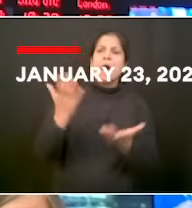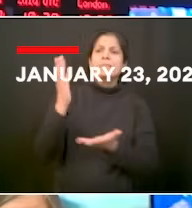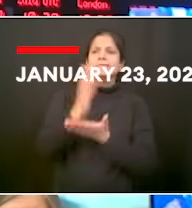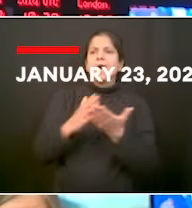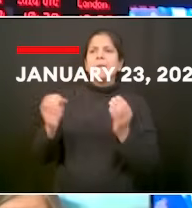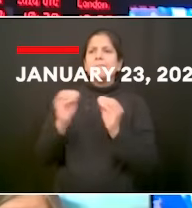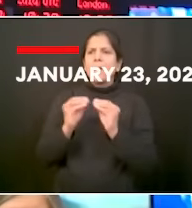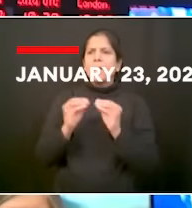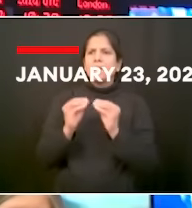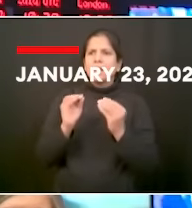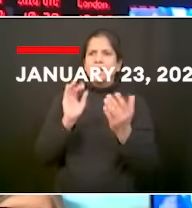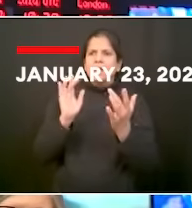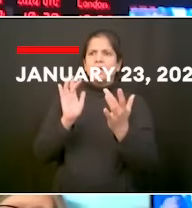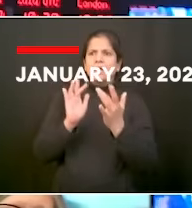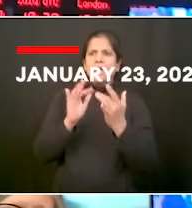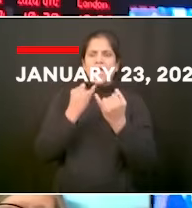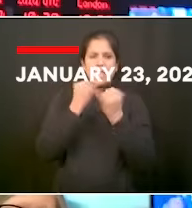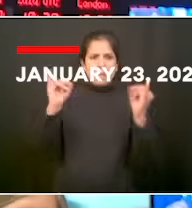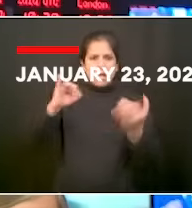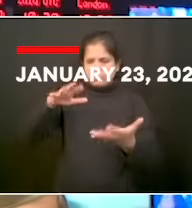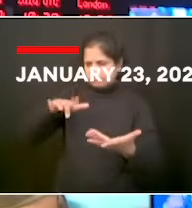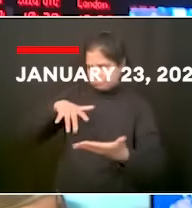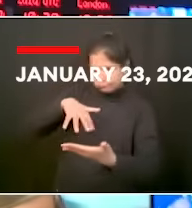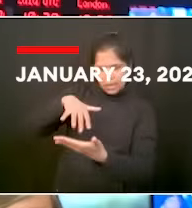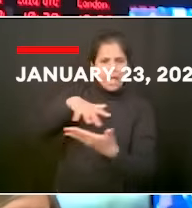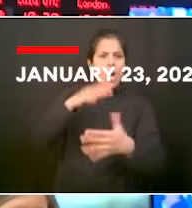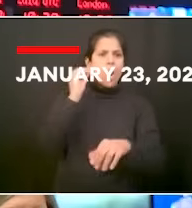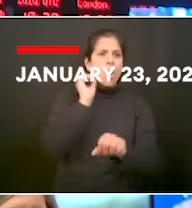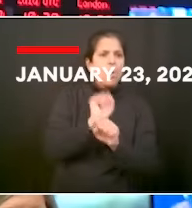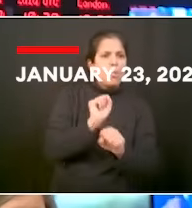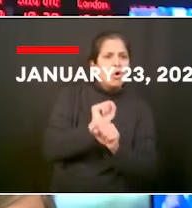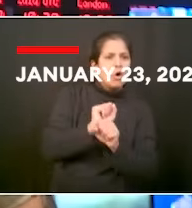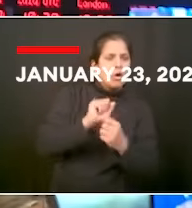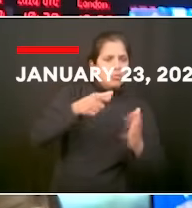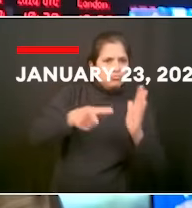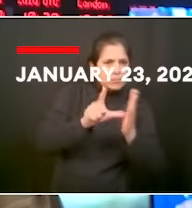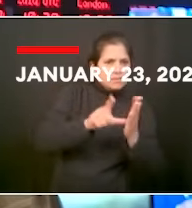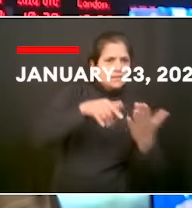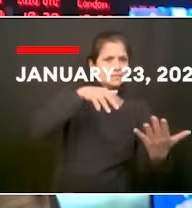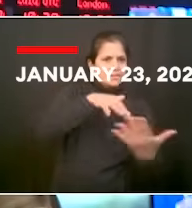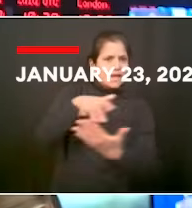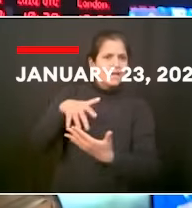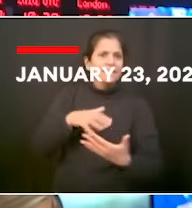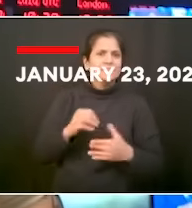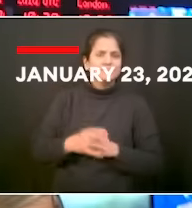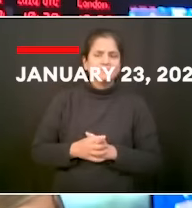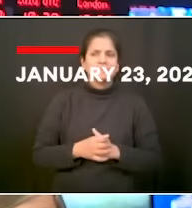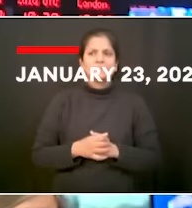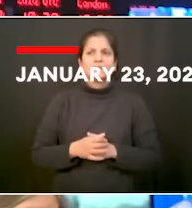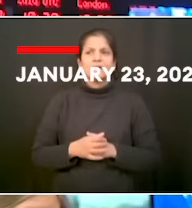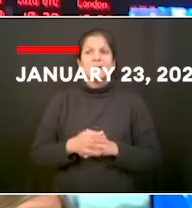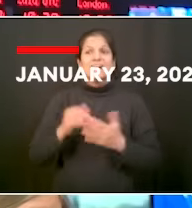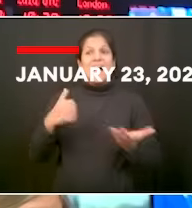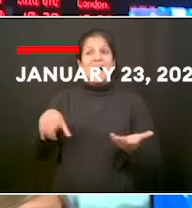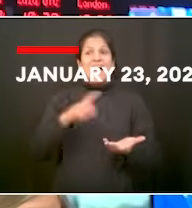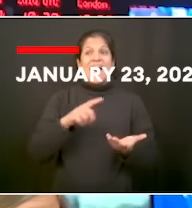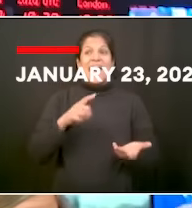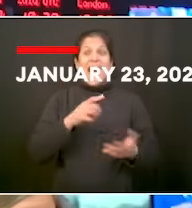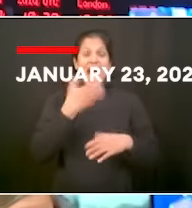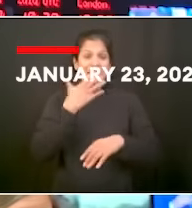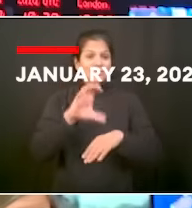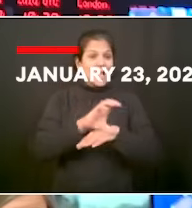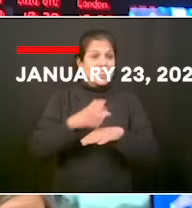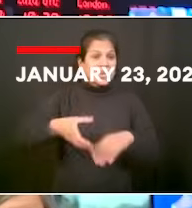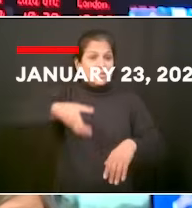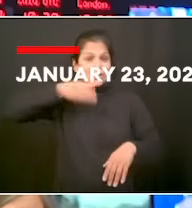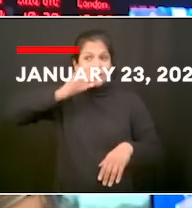make sure that, especially since the pandemic, our children have missed more school than they did before, and we want